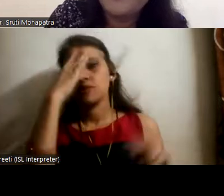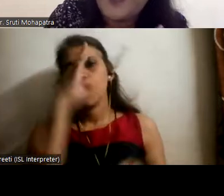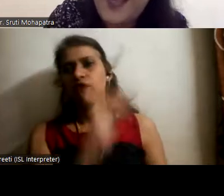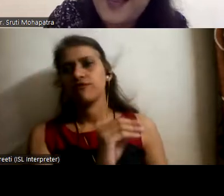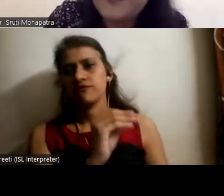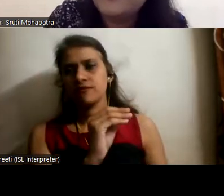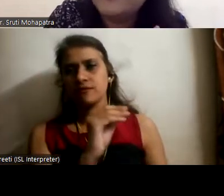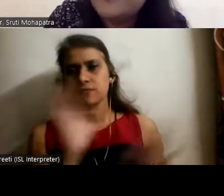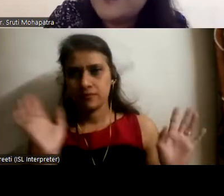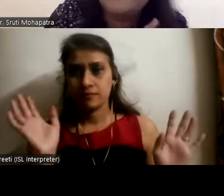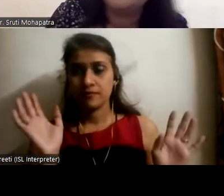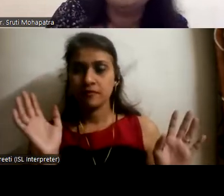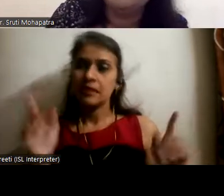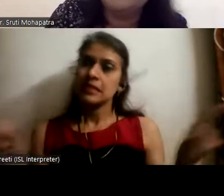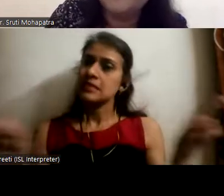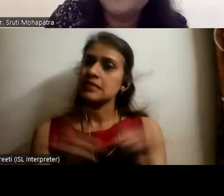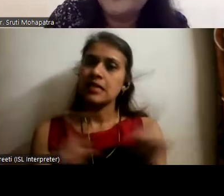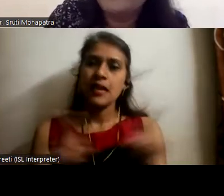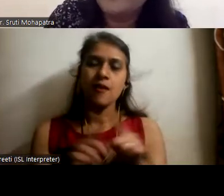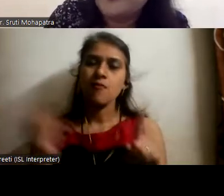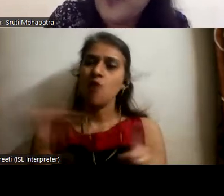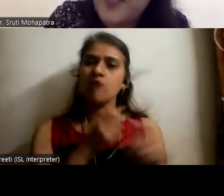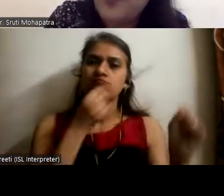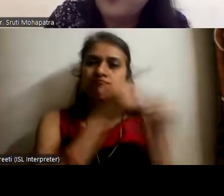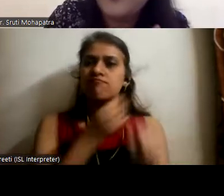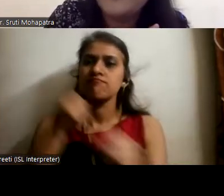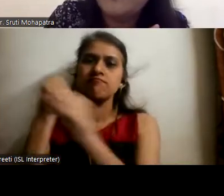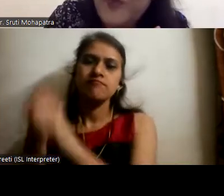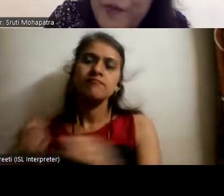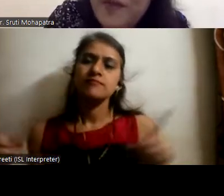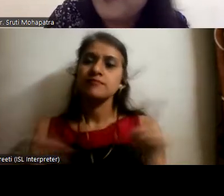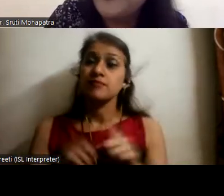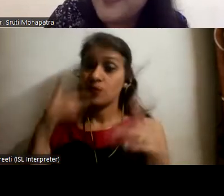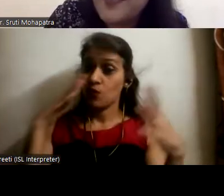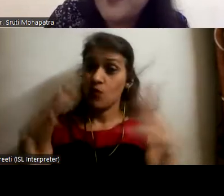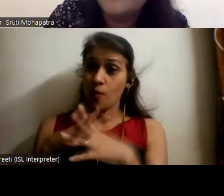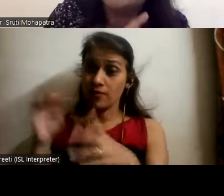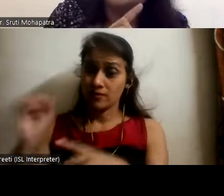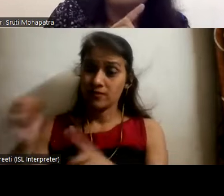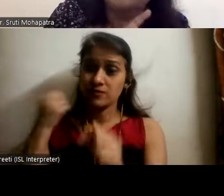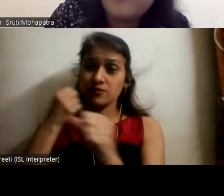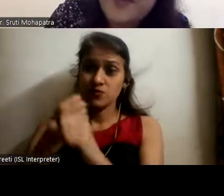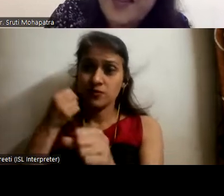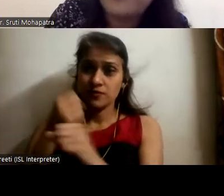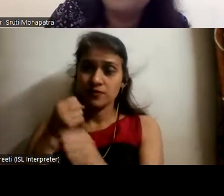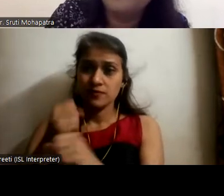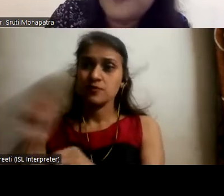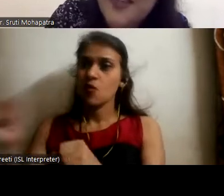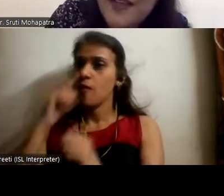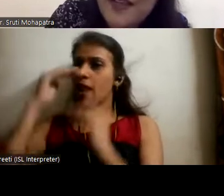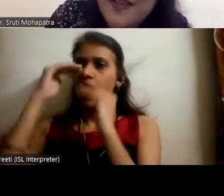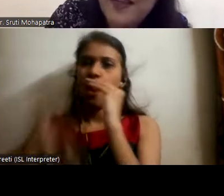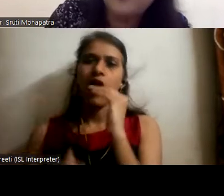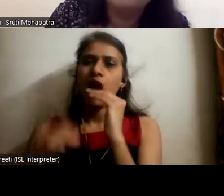movement and in the disability movement. Because when you look at women per se, then women had the